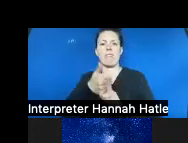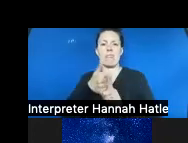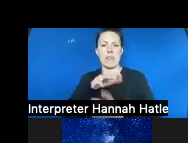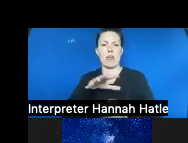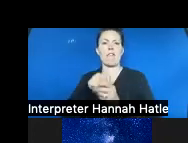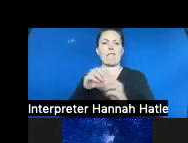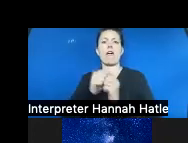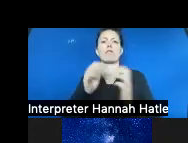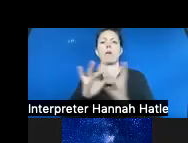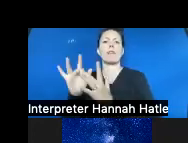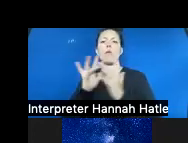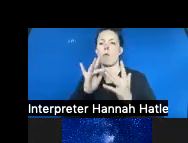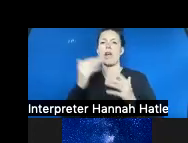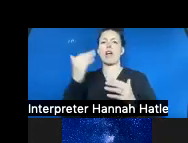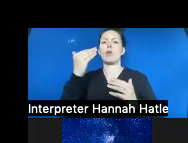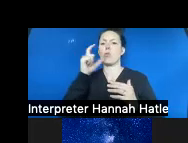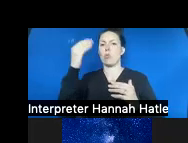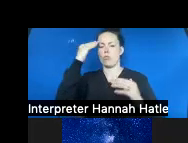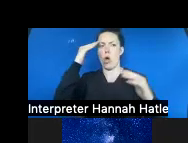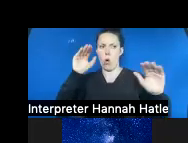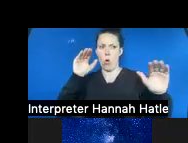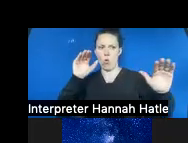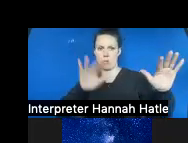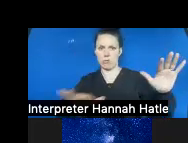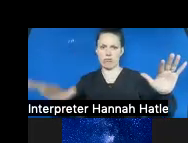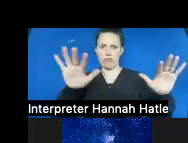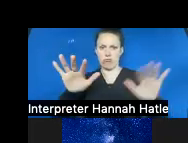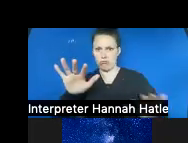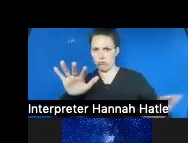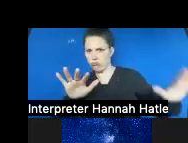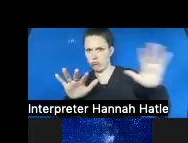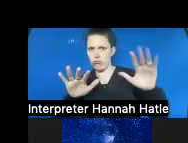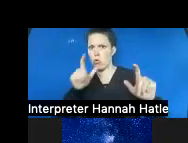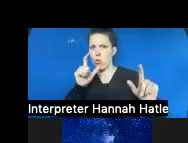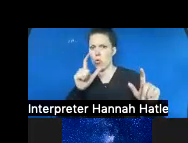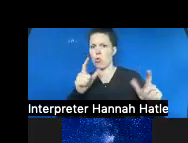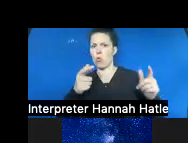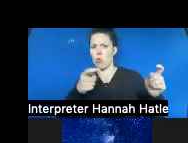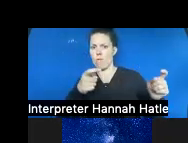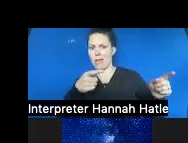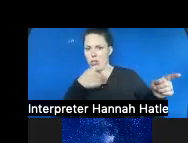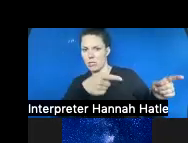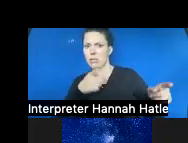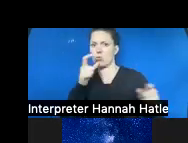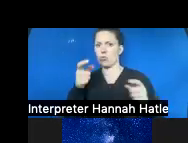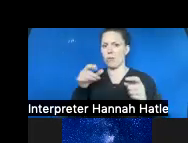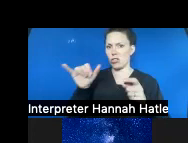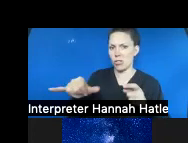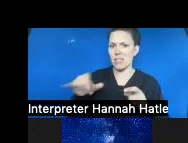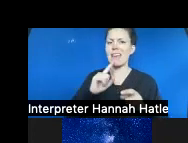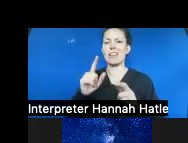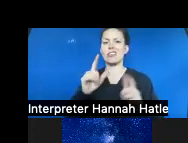what block, who's on what reservation, what borders are a part of their territory. It is a network of corruption